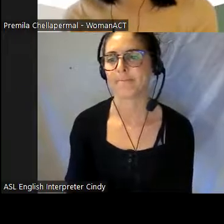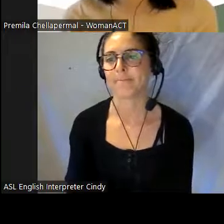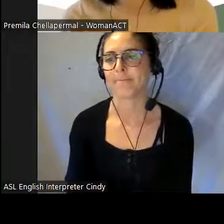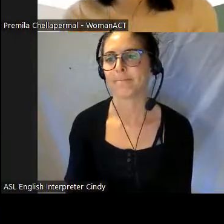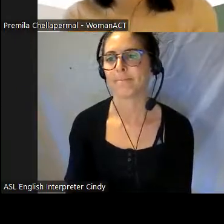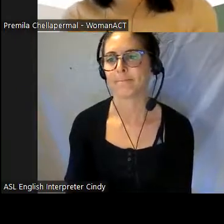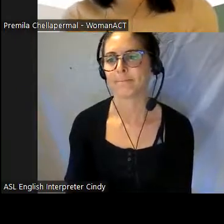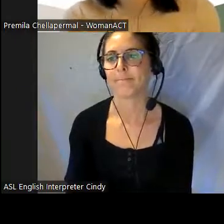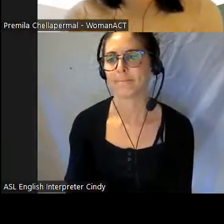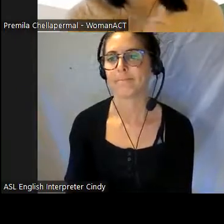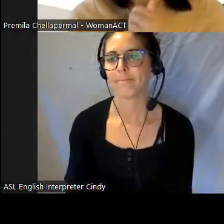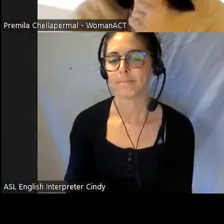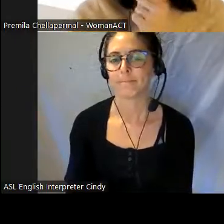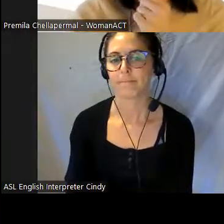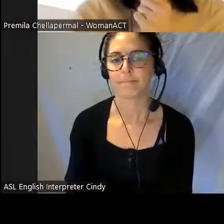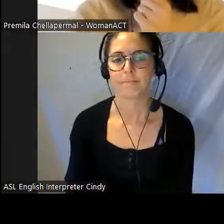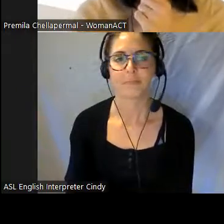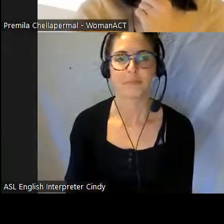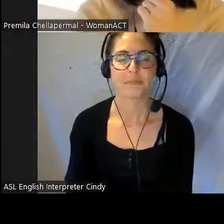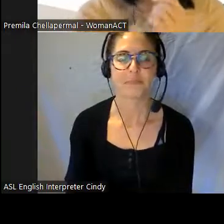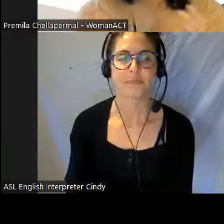might better understand audio recordings.